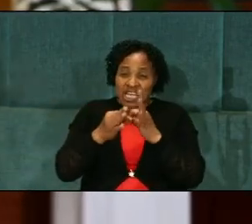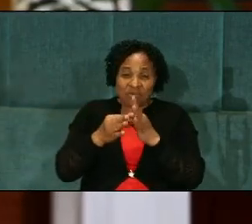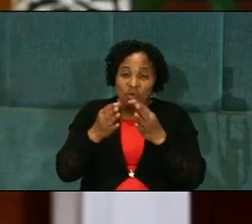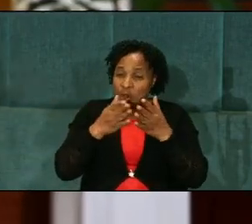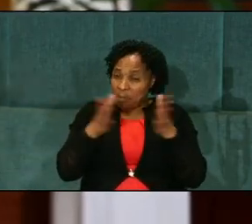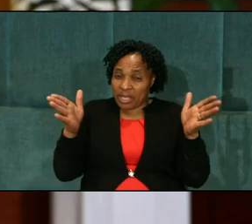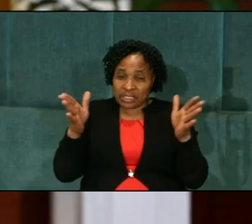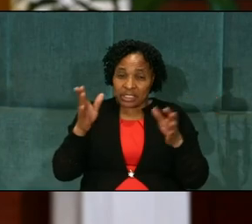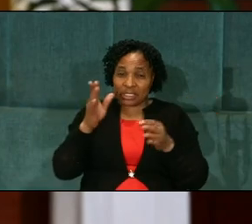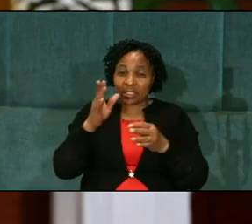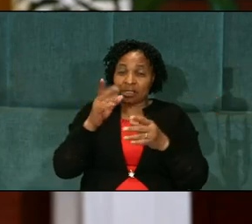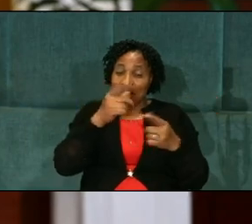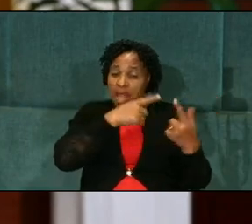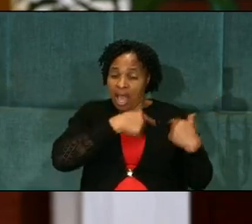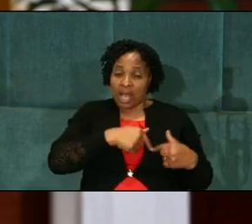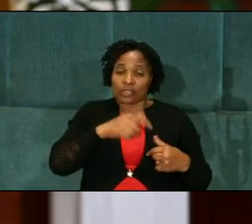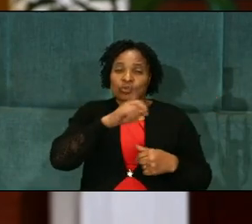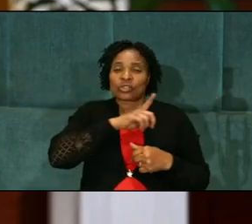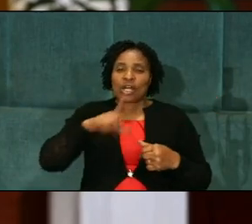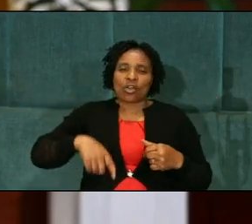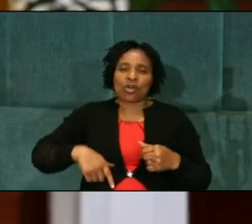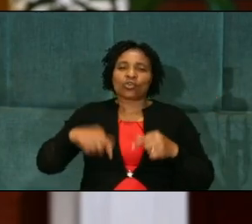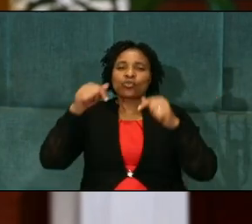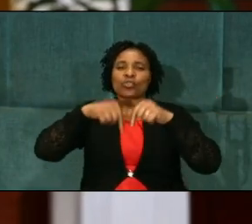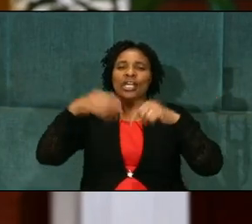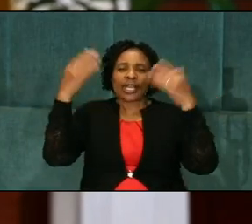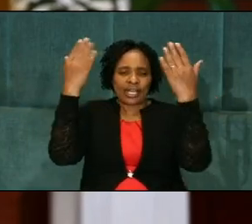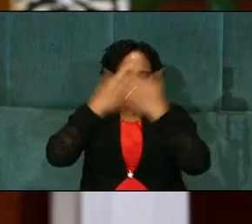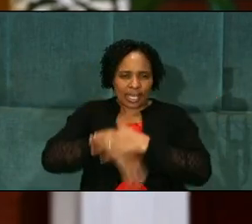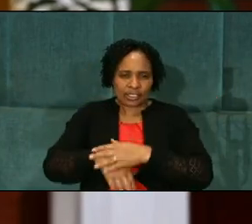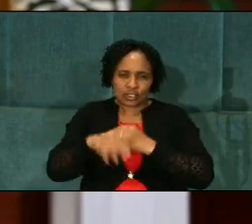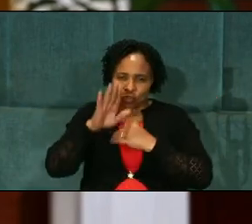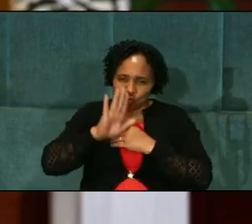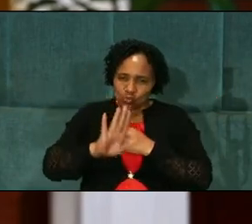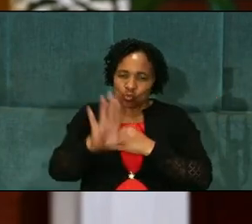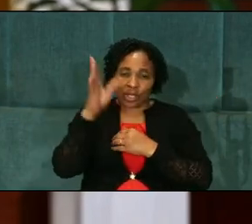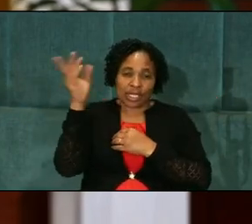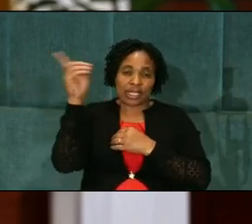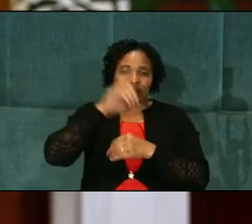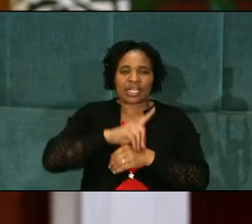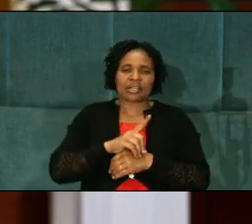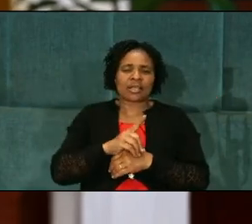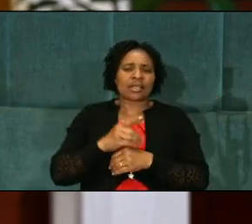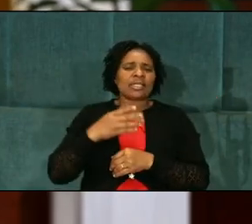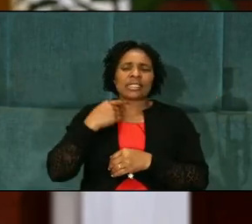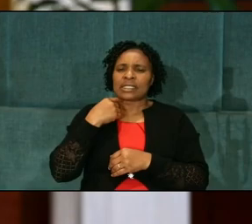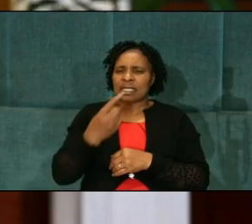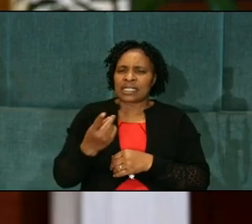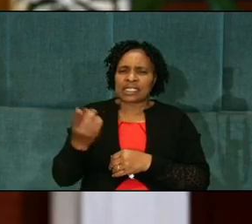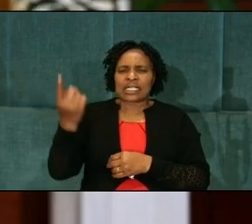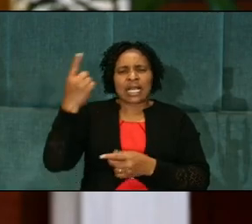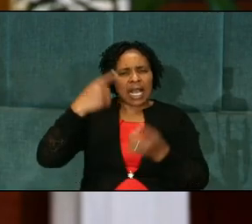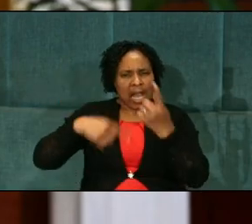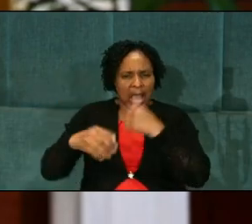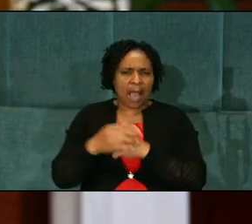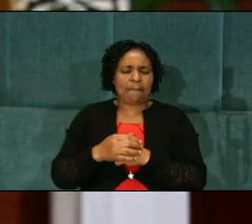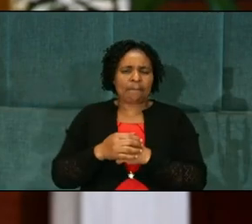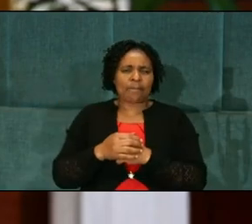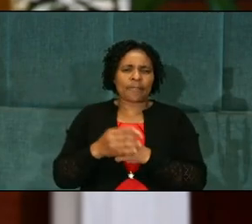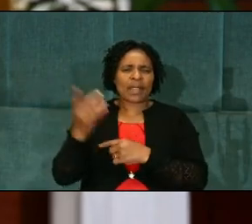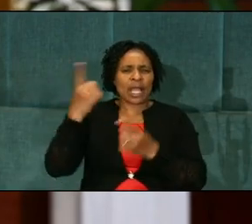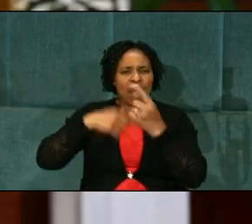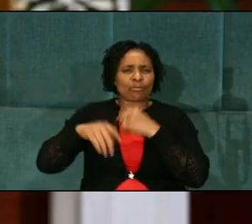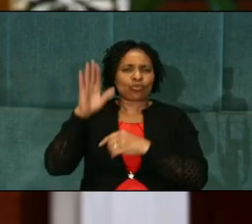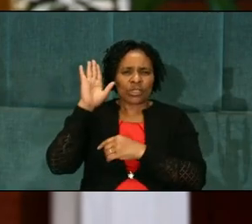heart to the Lord, tonight is the night to do that. He says, come. Buy of me. Come to